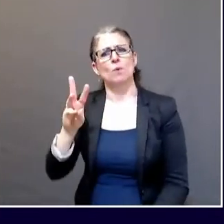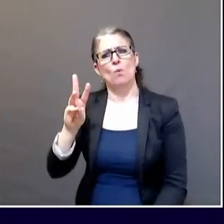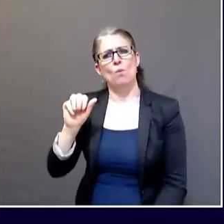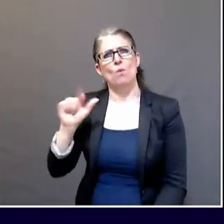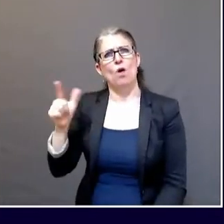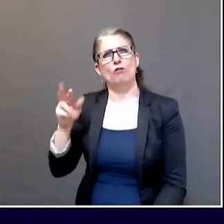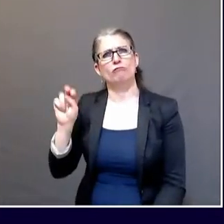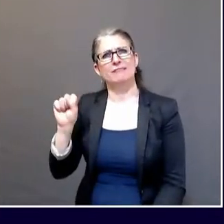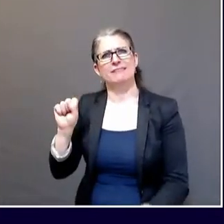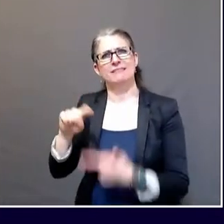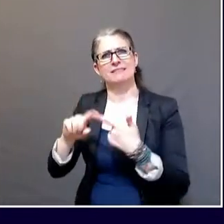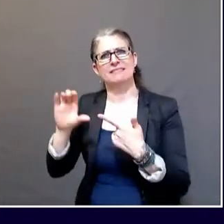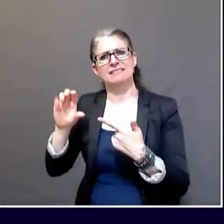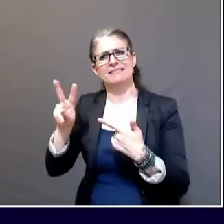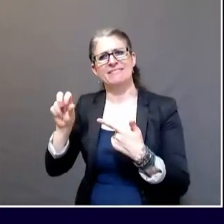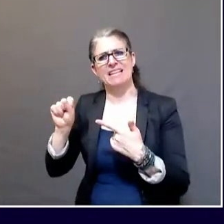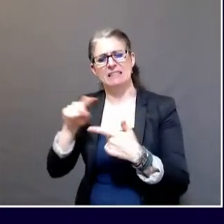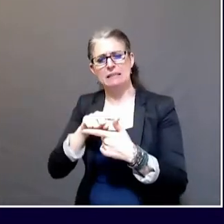work through as a